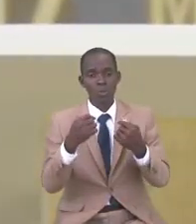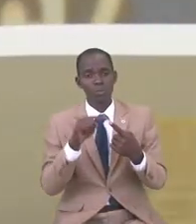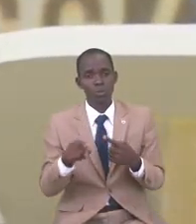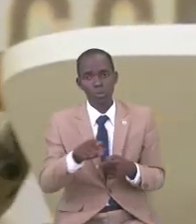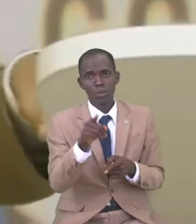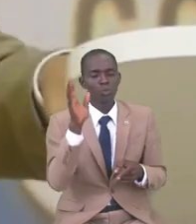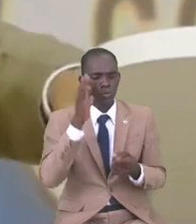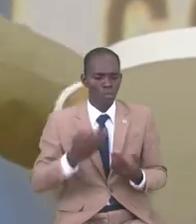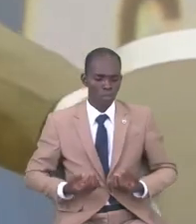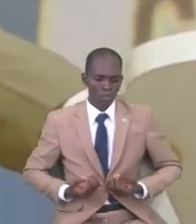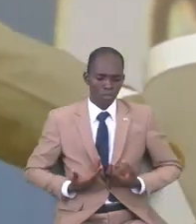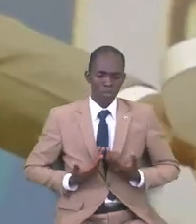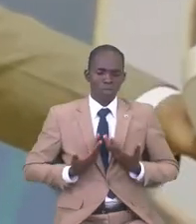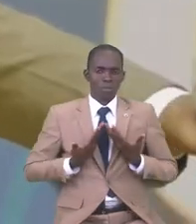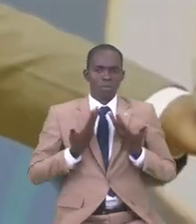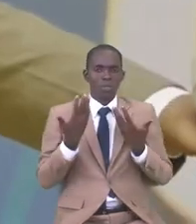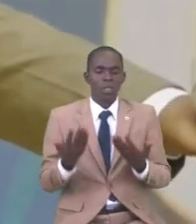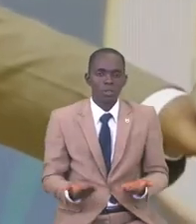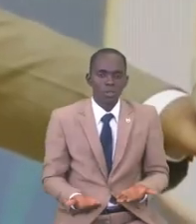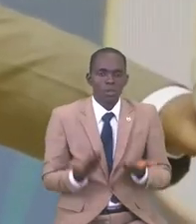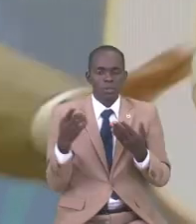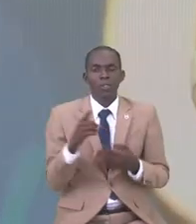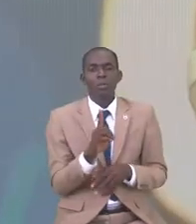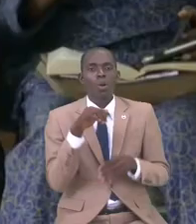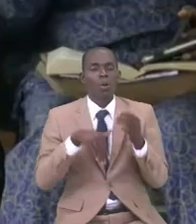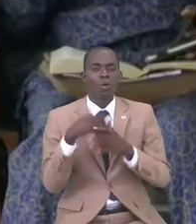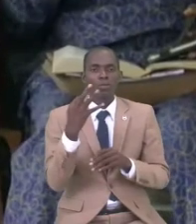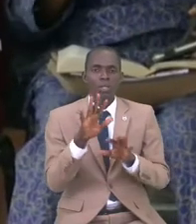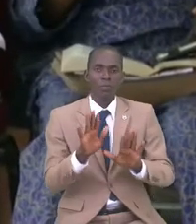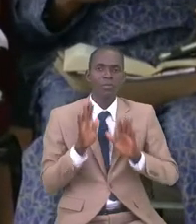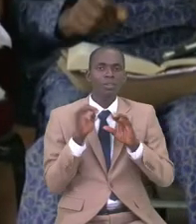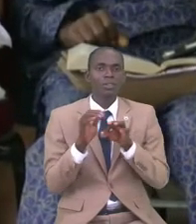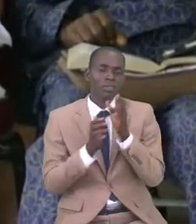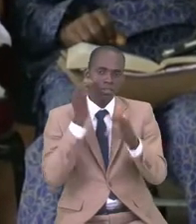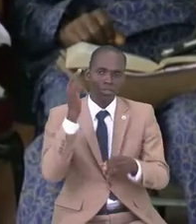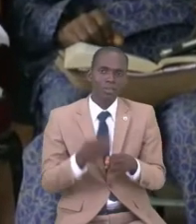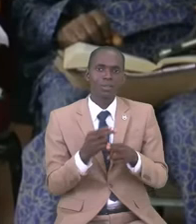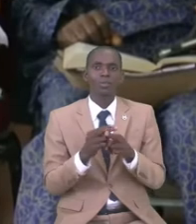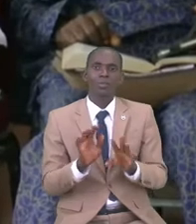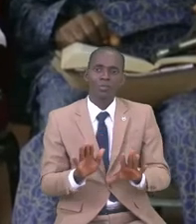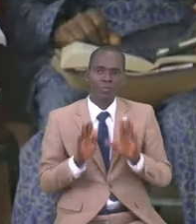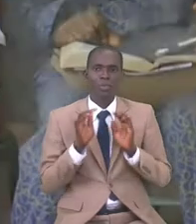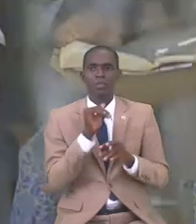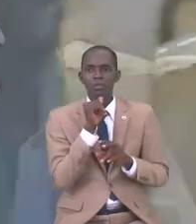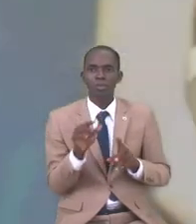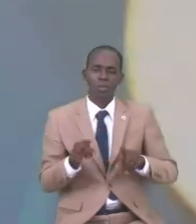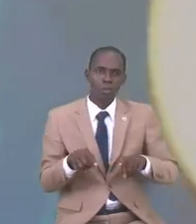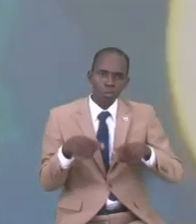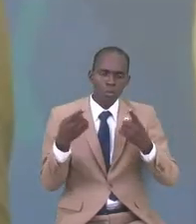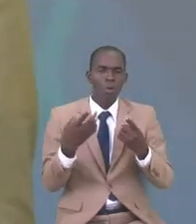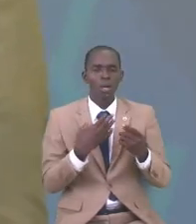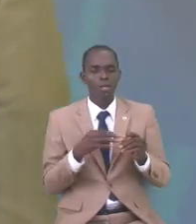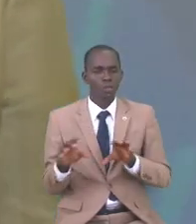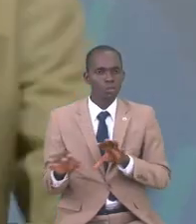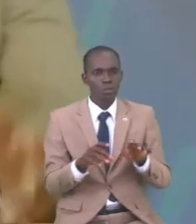lift them out of their fears in Jesus' name. Fear not, go and do